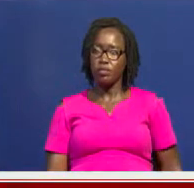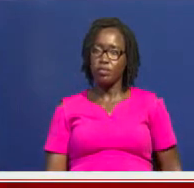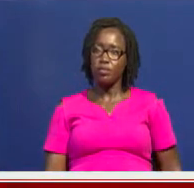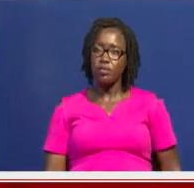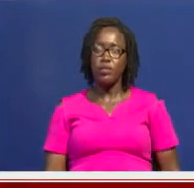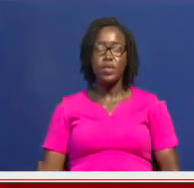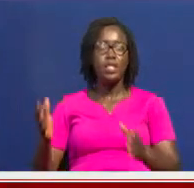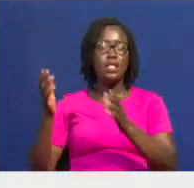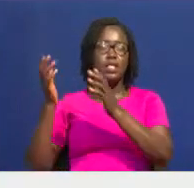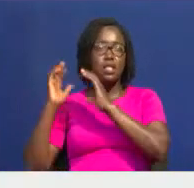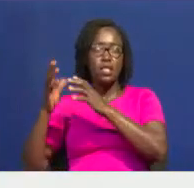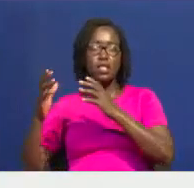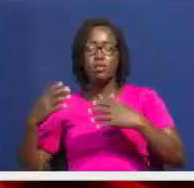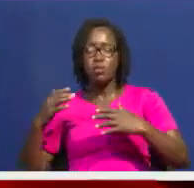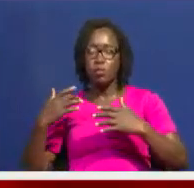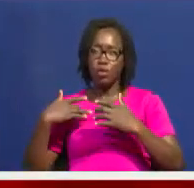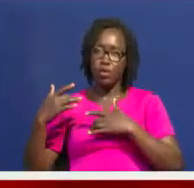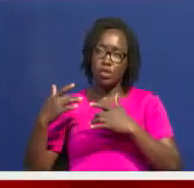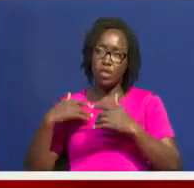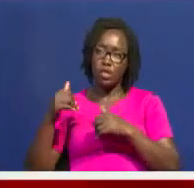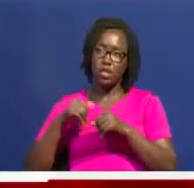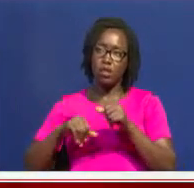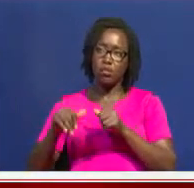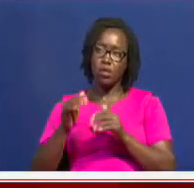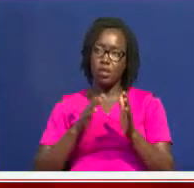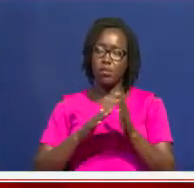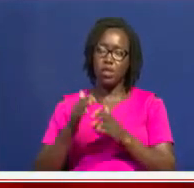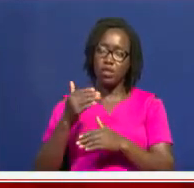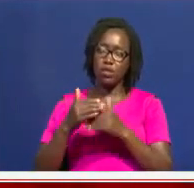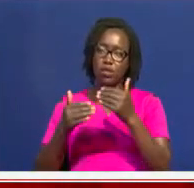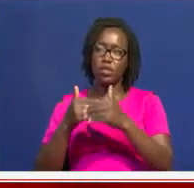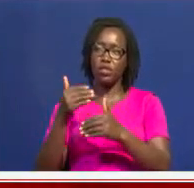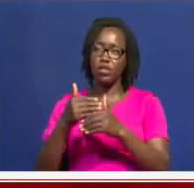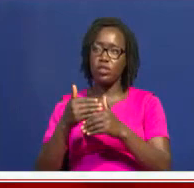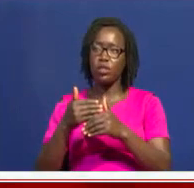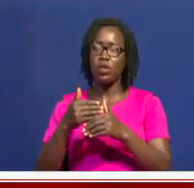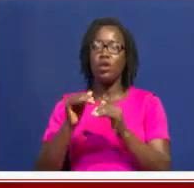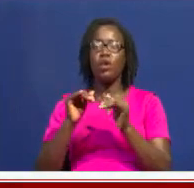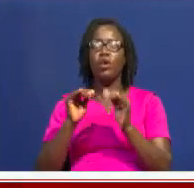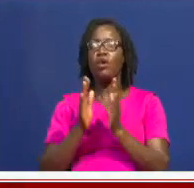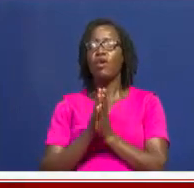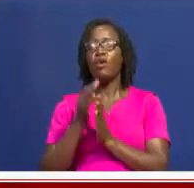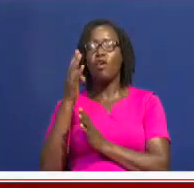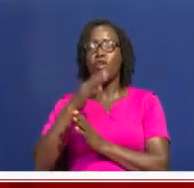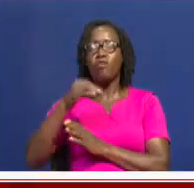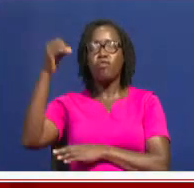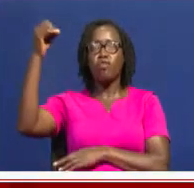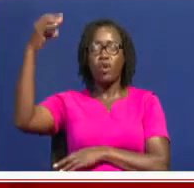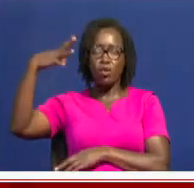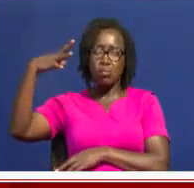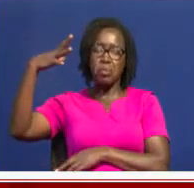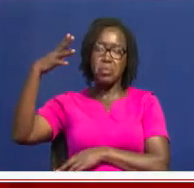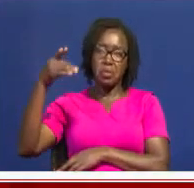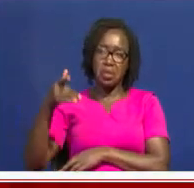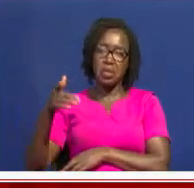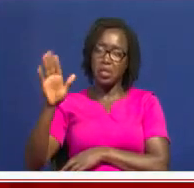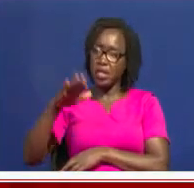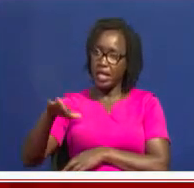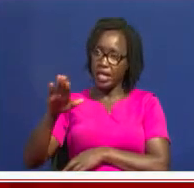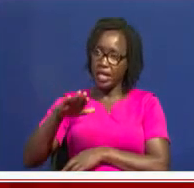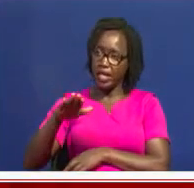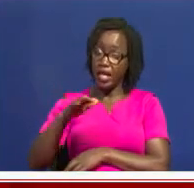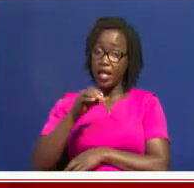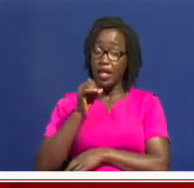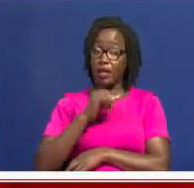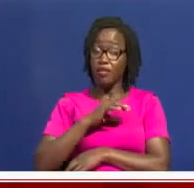Now, Kilifi residents have raised concerns about the planned construction of a nuclear energy plant in the area,